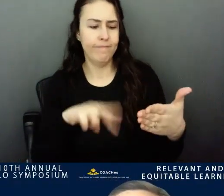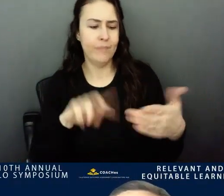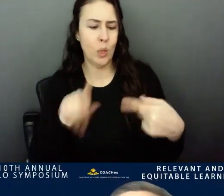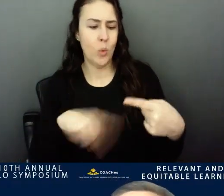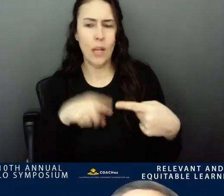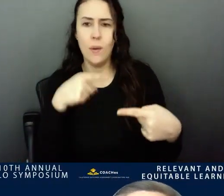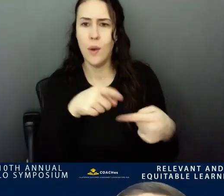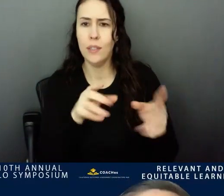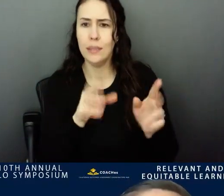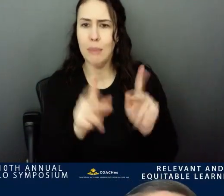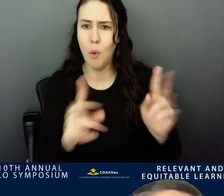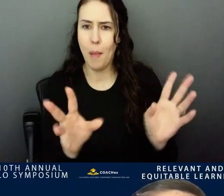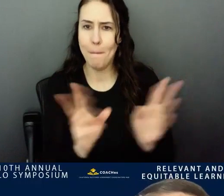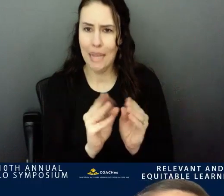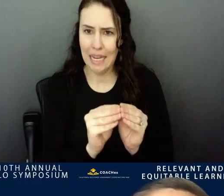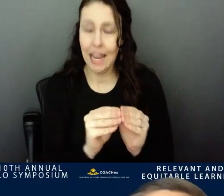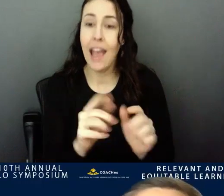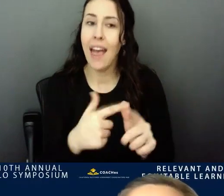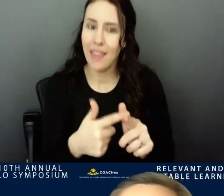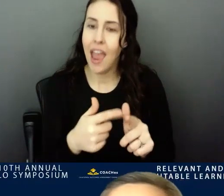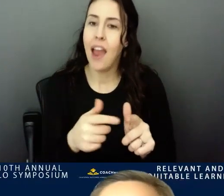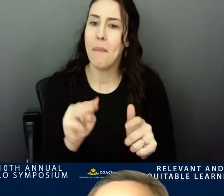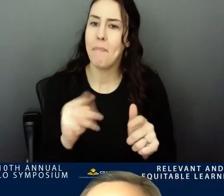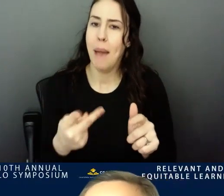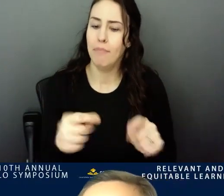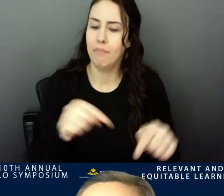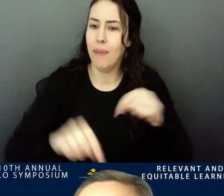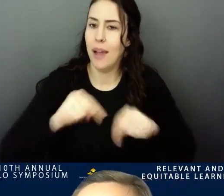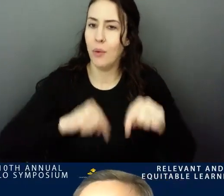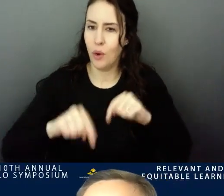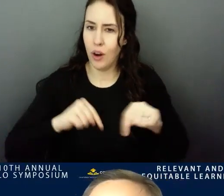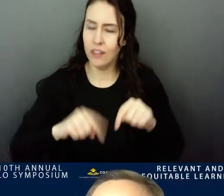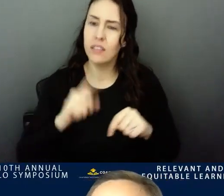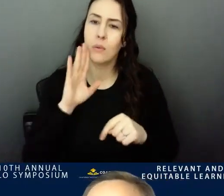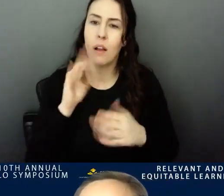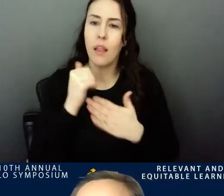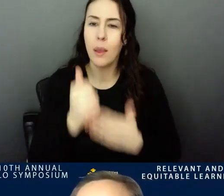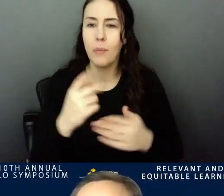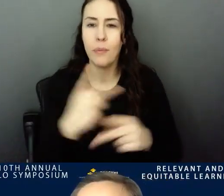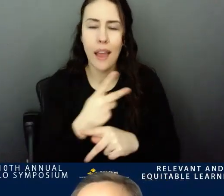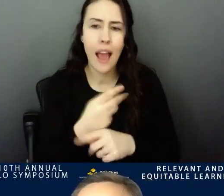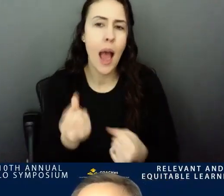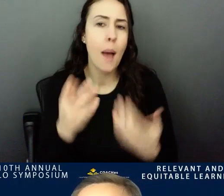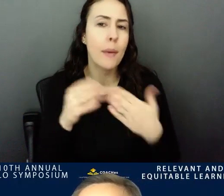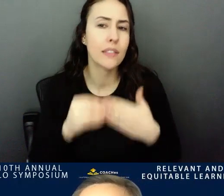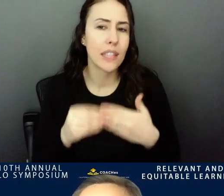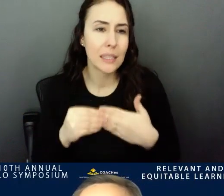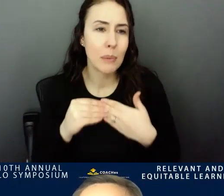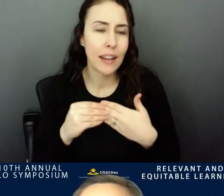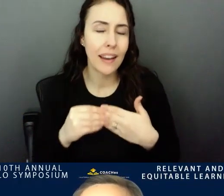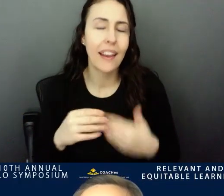backwards. And that's really going to help you in terms of how much wiggle room. And I say this too, I have a